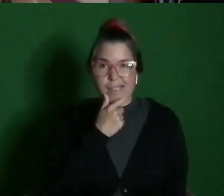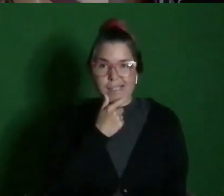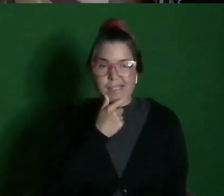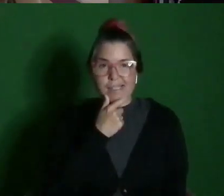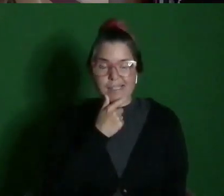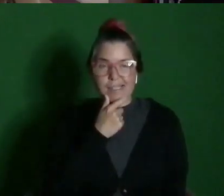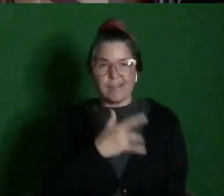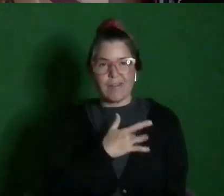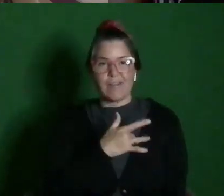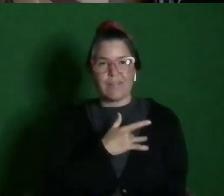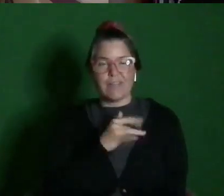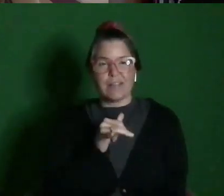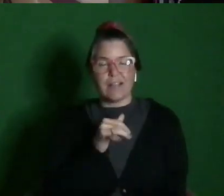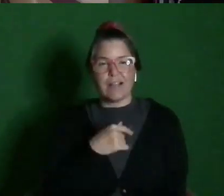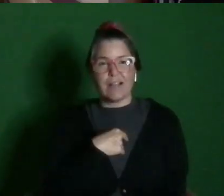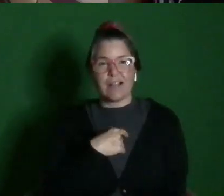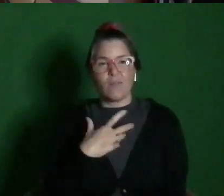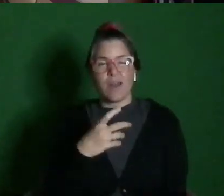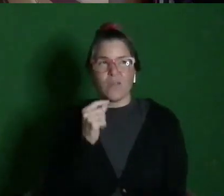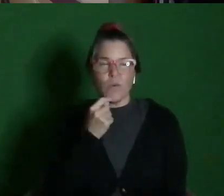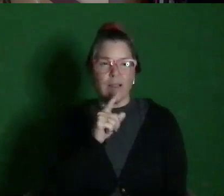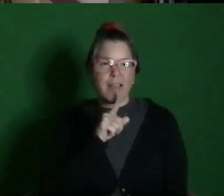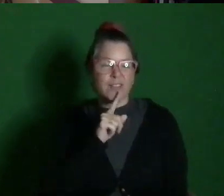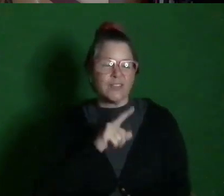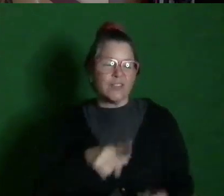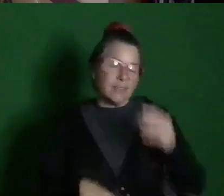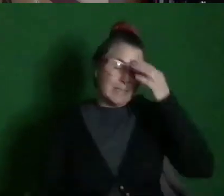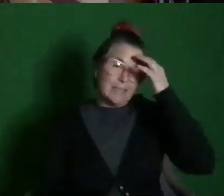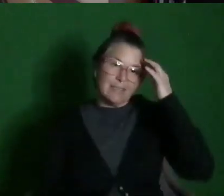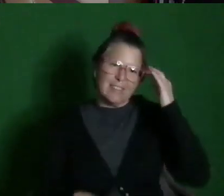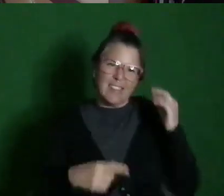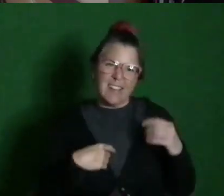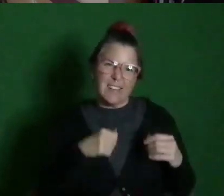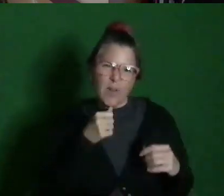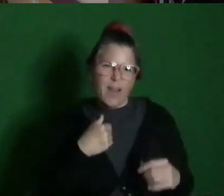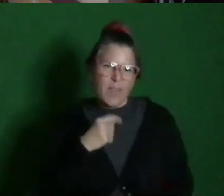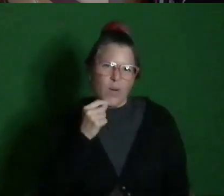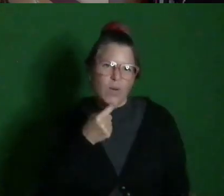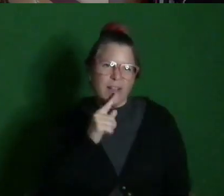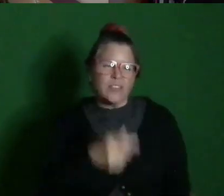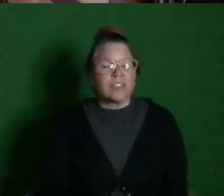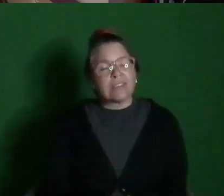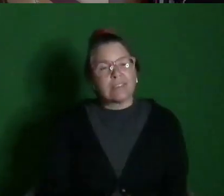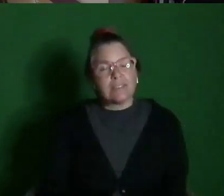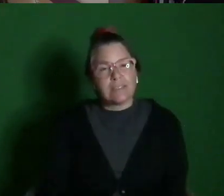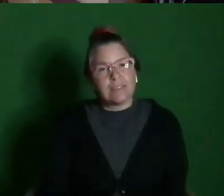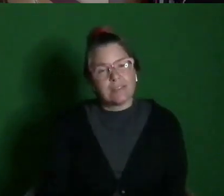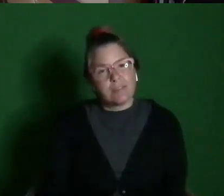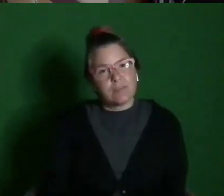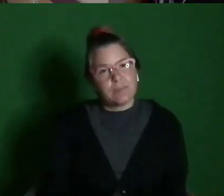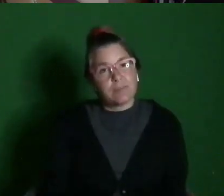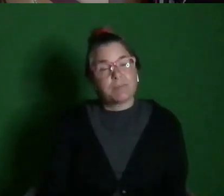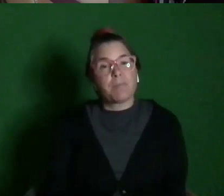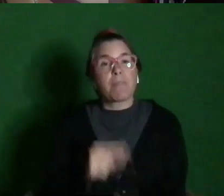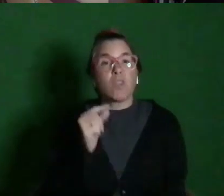I feel like I really want to have cool answers for you guys, but I don't think I have a cool one on this. The